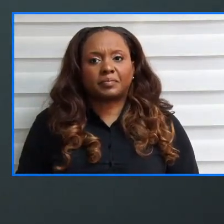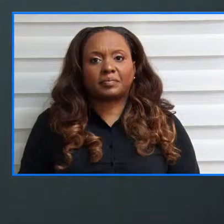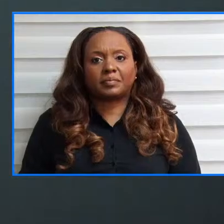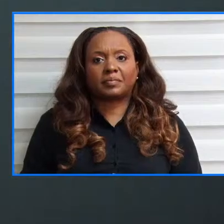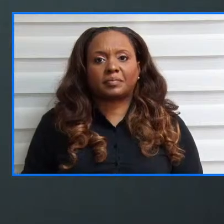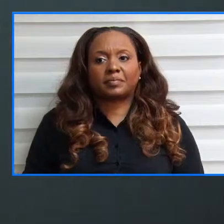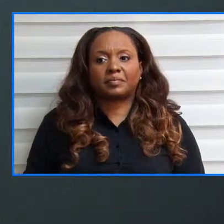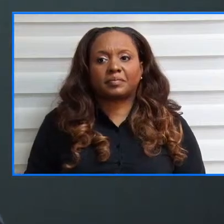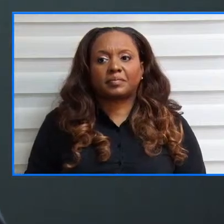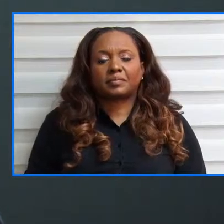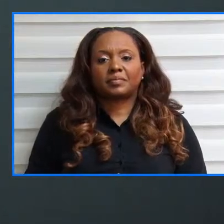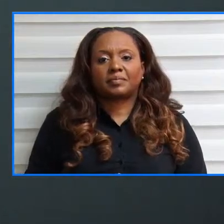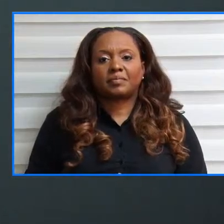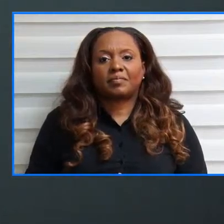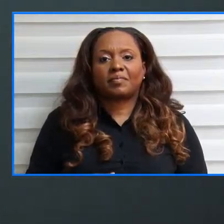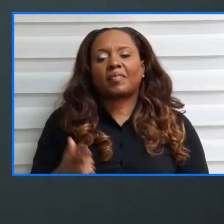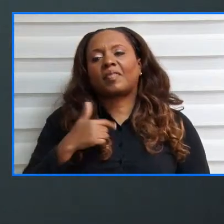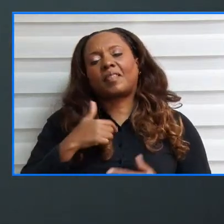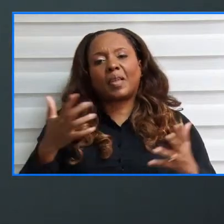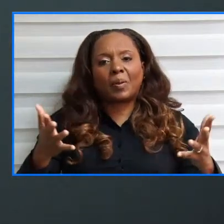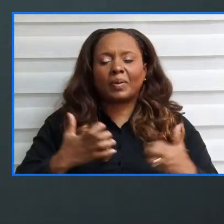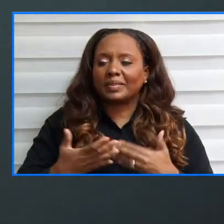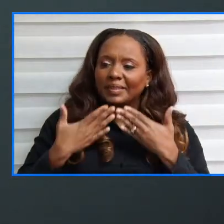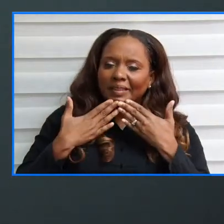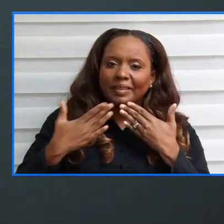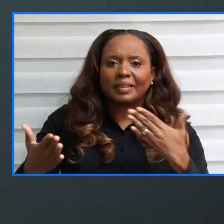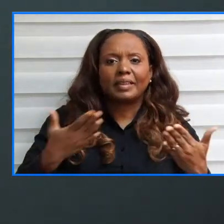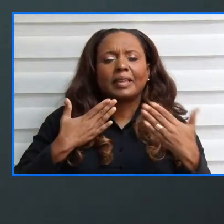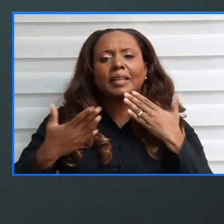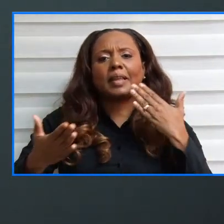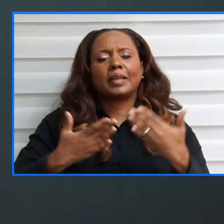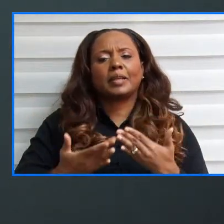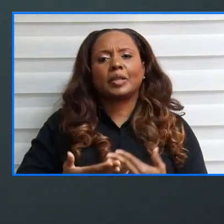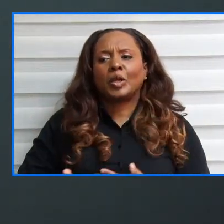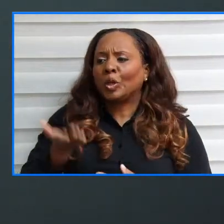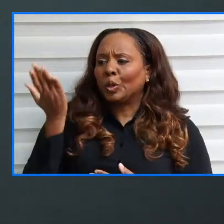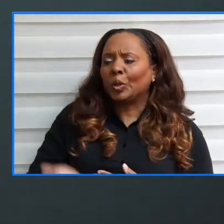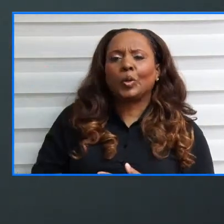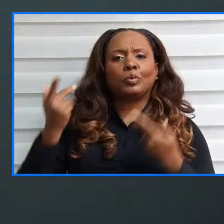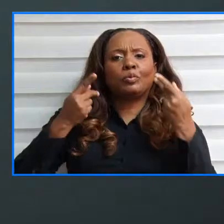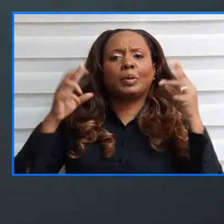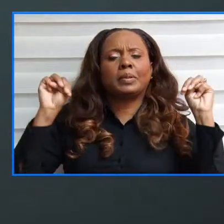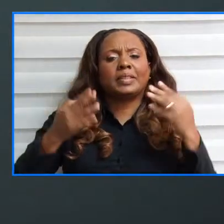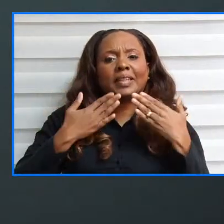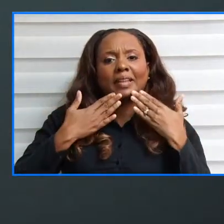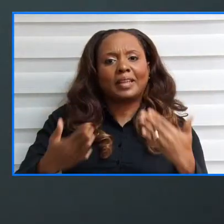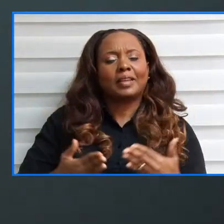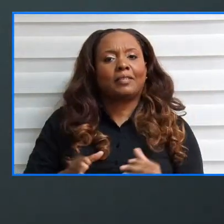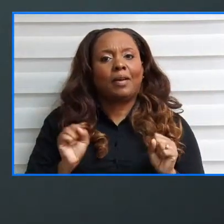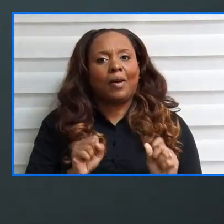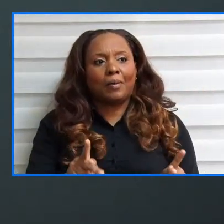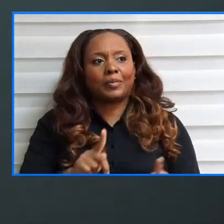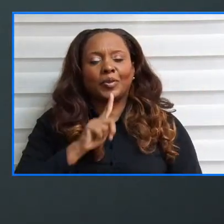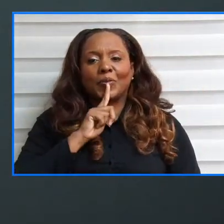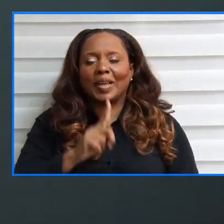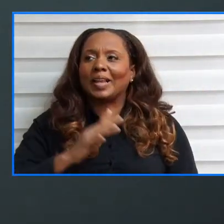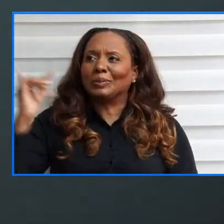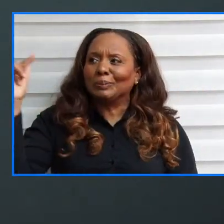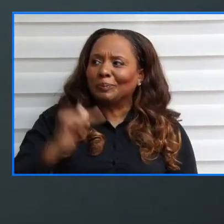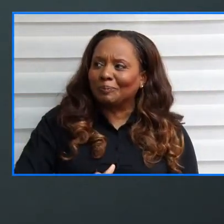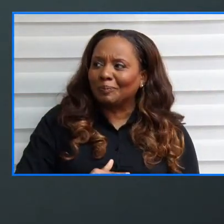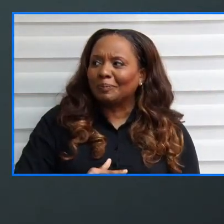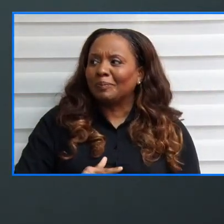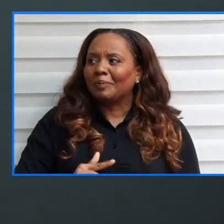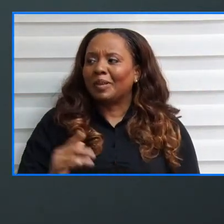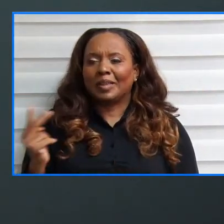Madam Prime Minister, allow me to begin by thanking you for the opportunity to visit